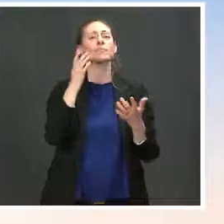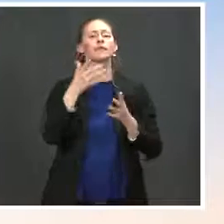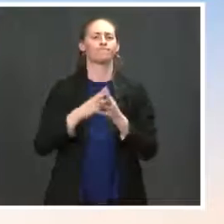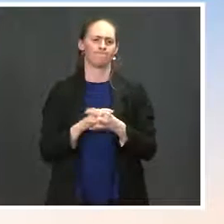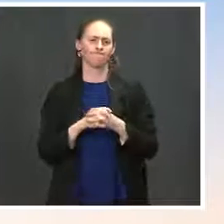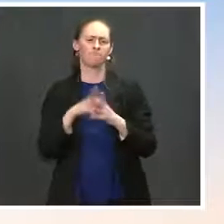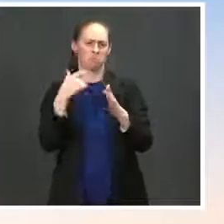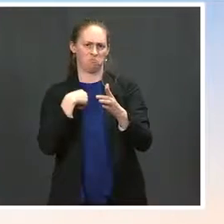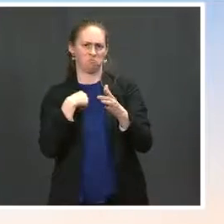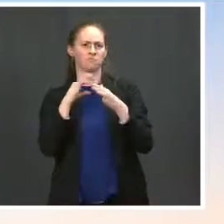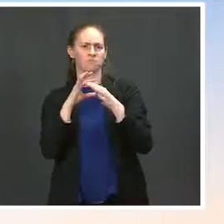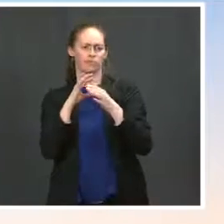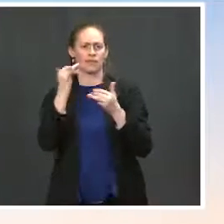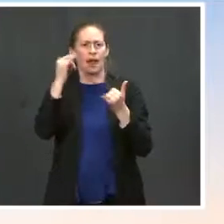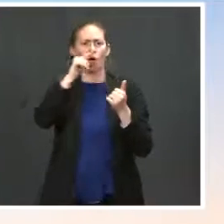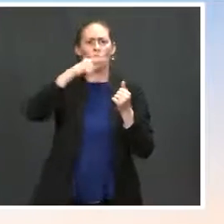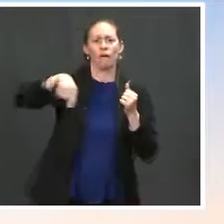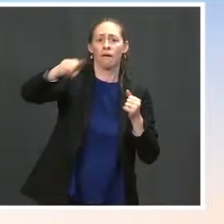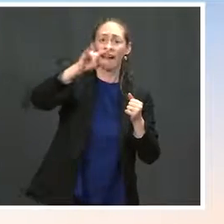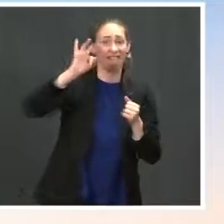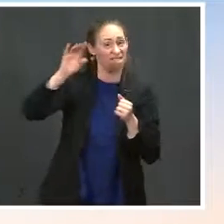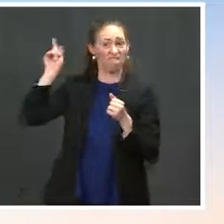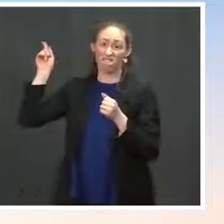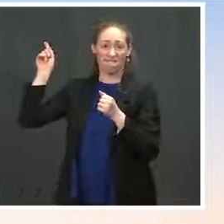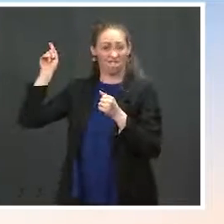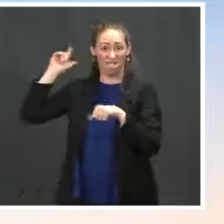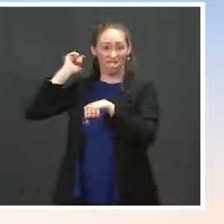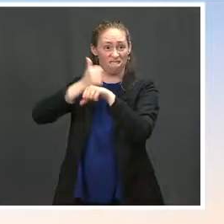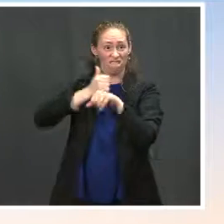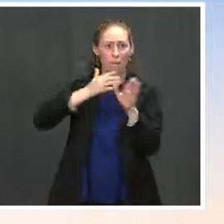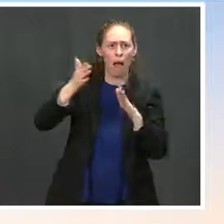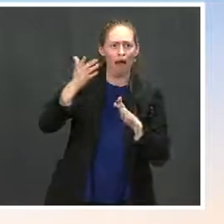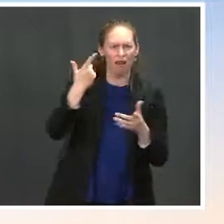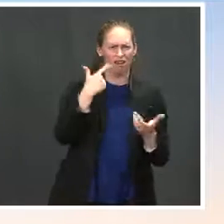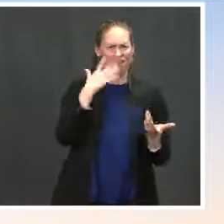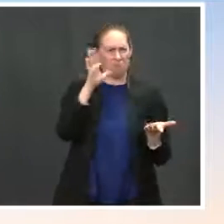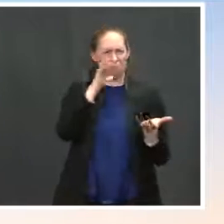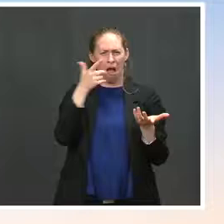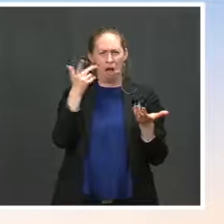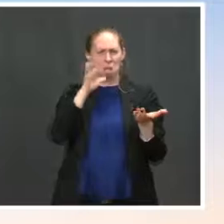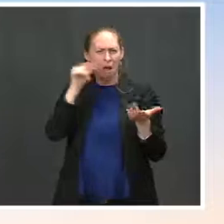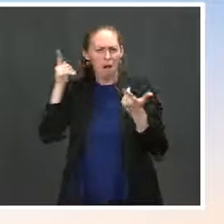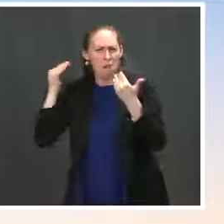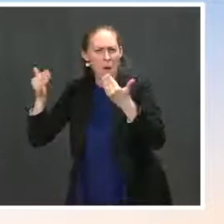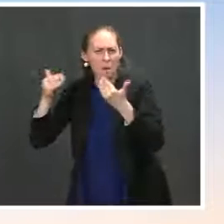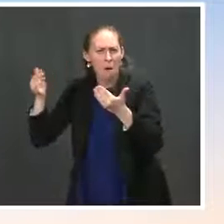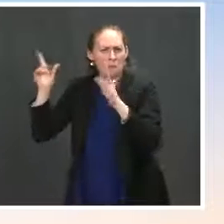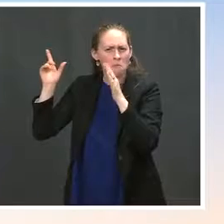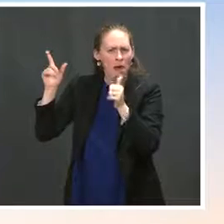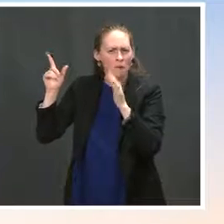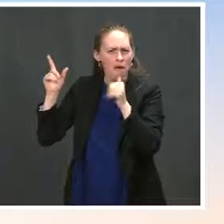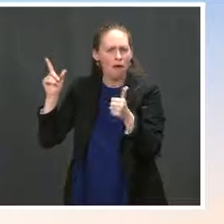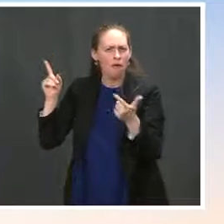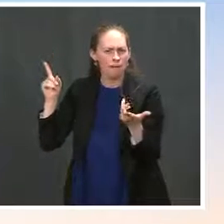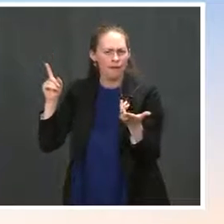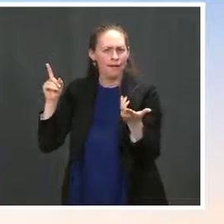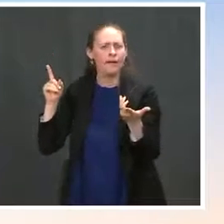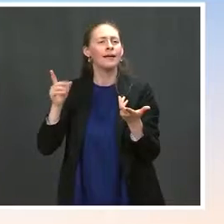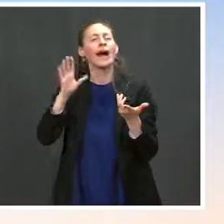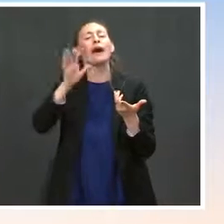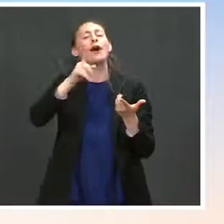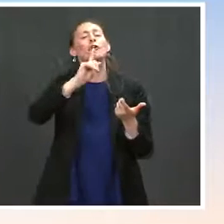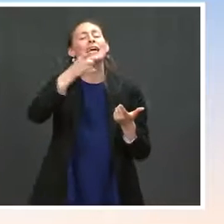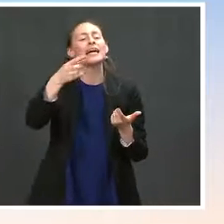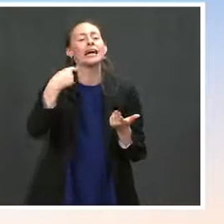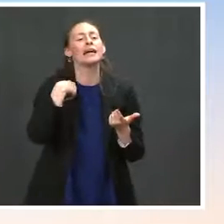hadn't put the plan forward, you'd be asking why you haven't put the plan forward to do the building out of a transmission system for America or whatever it is. He's put